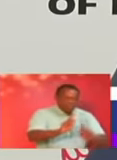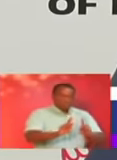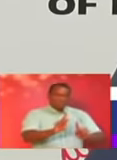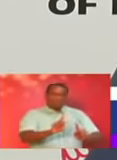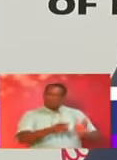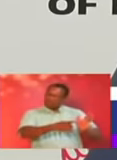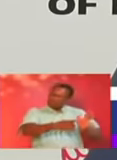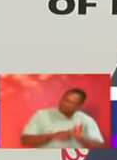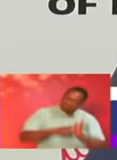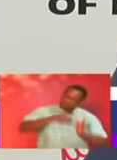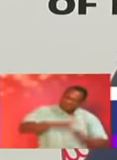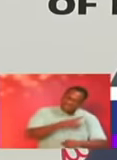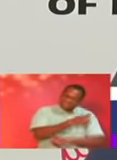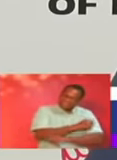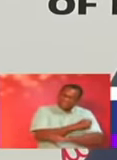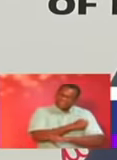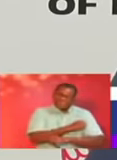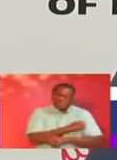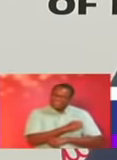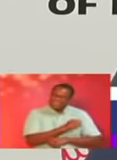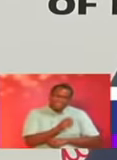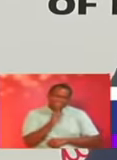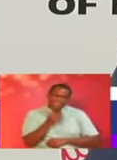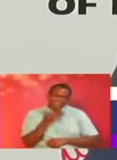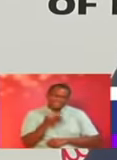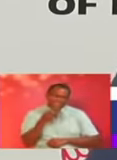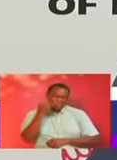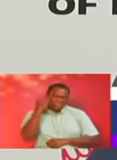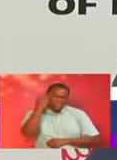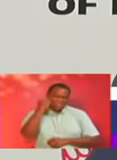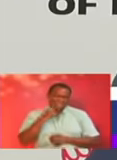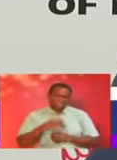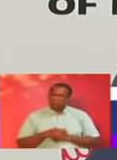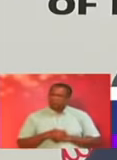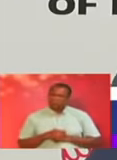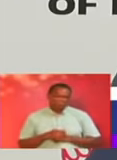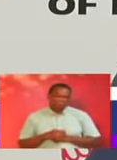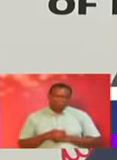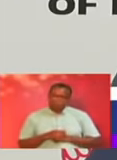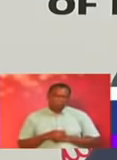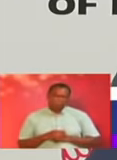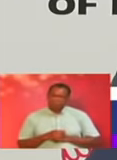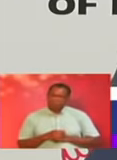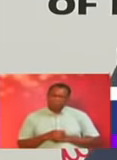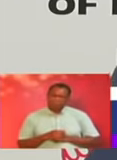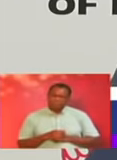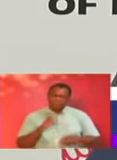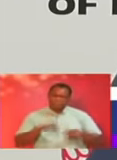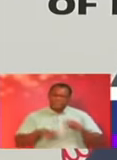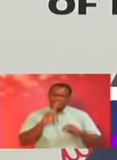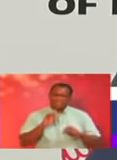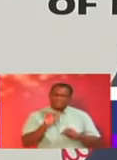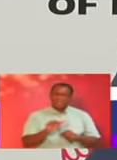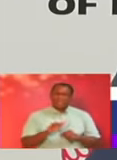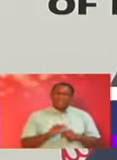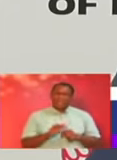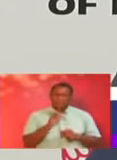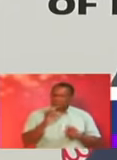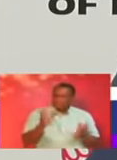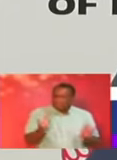Joseph, that type of behavior is not to be tolerated or condoned or encouraged.